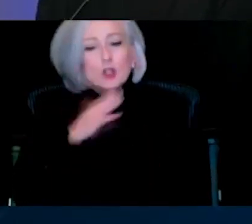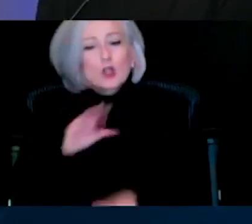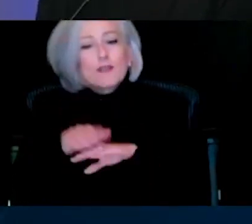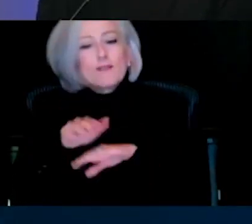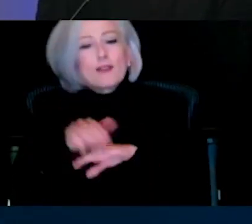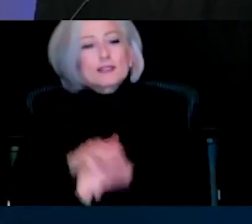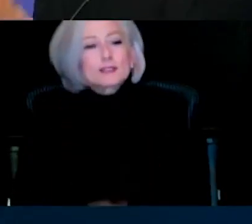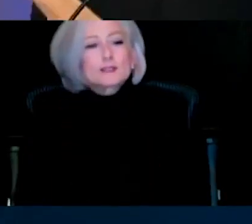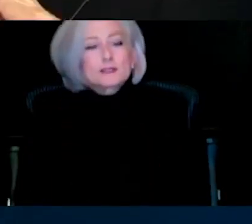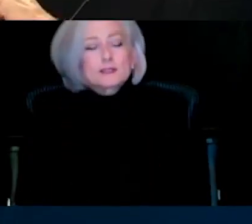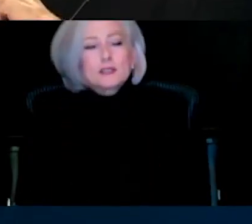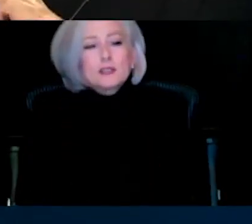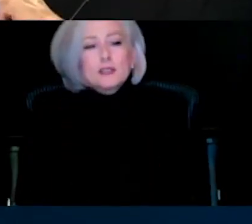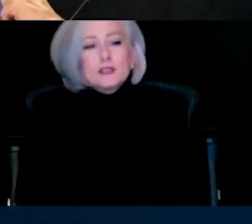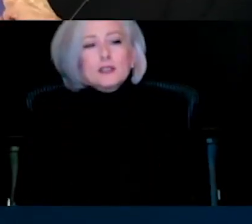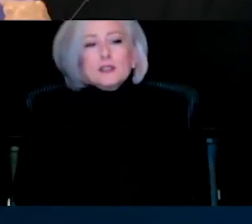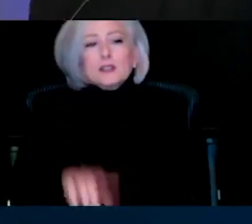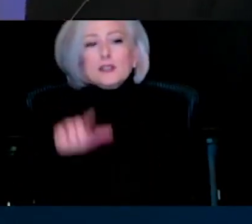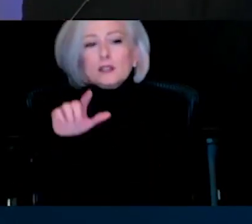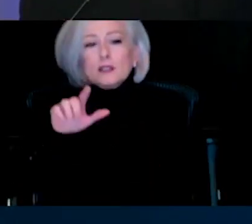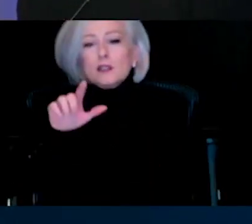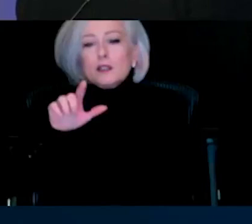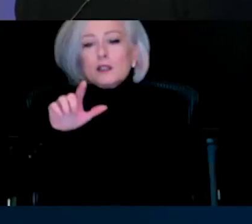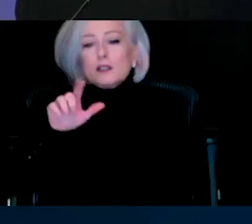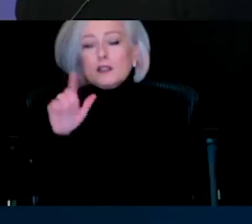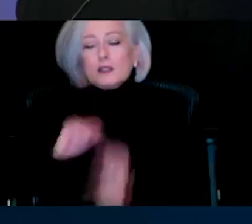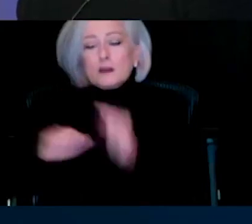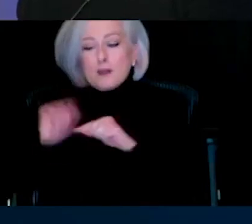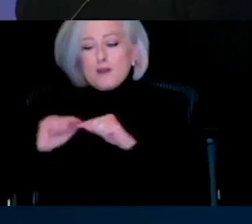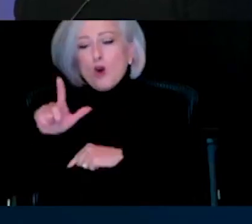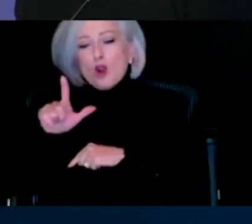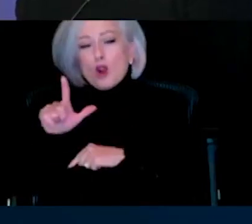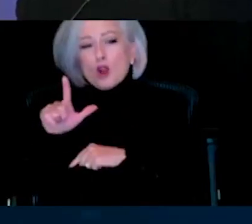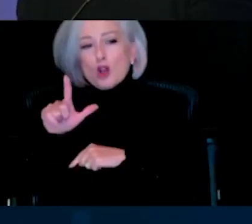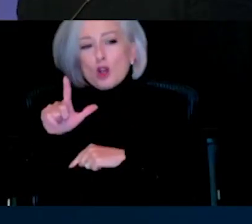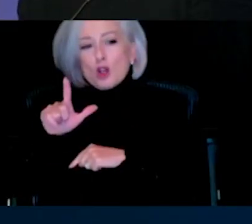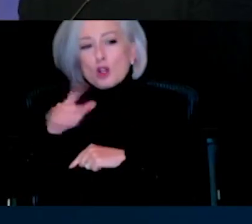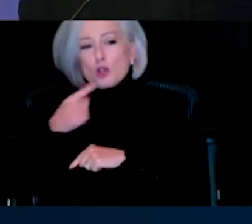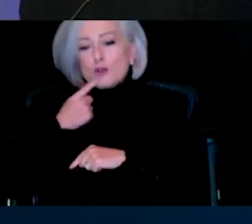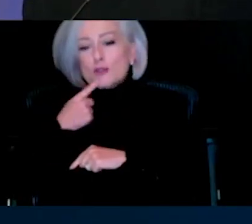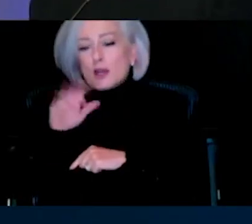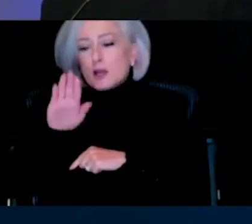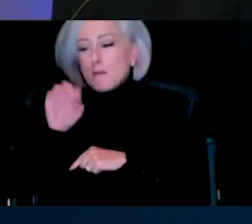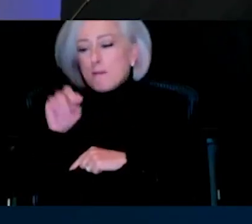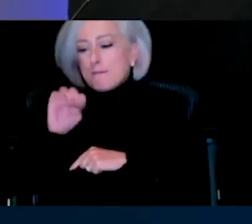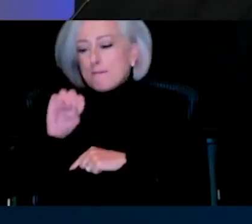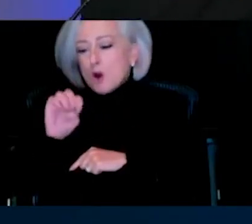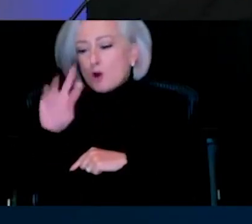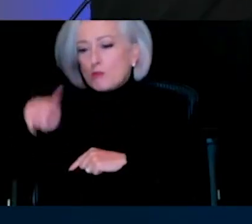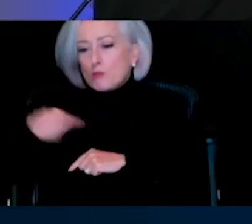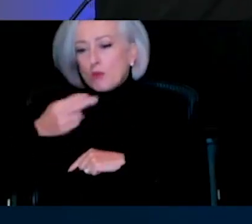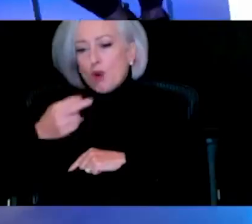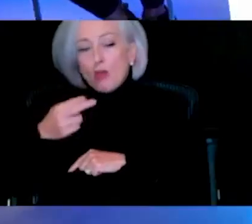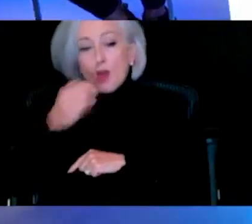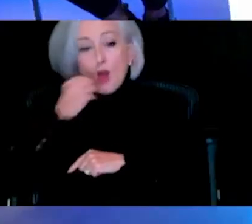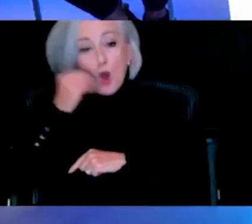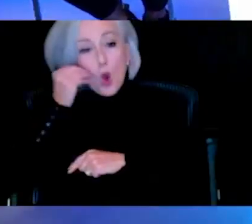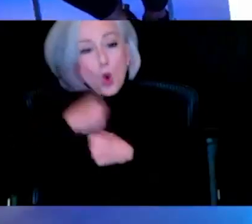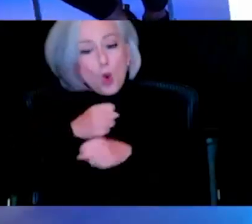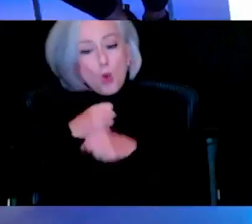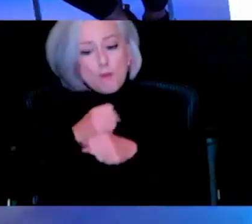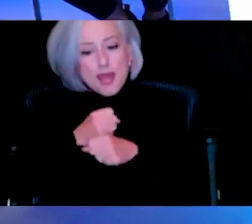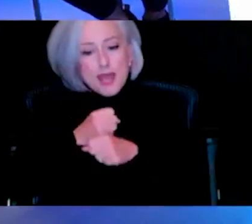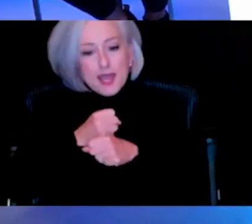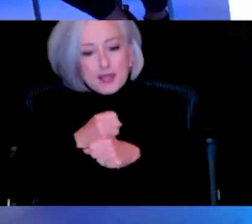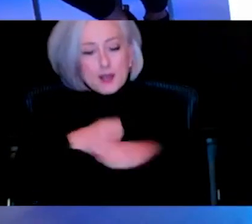wants to know, back in our earlier conversation, you mentioned bone broth. Is homemade bone broth or store-bought